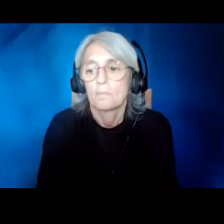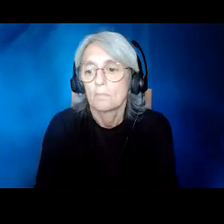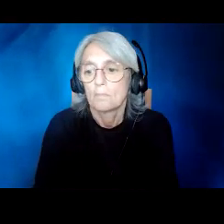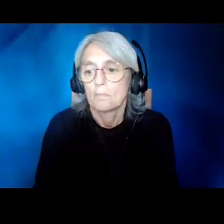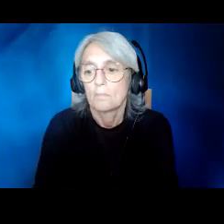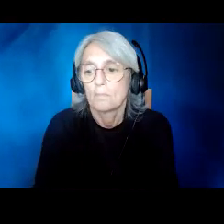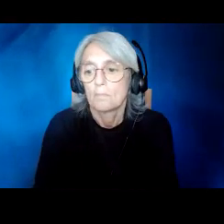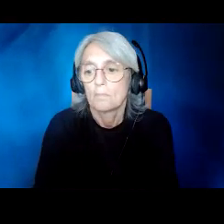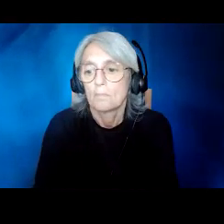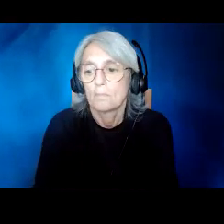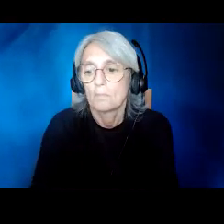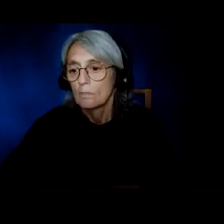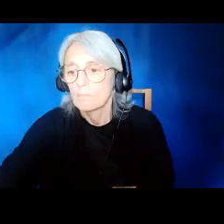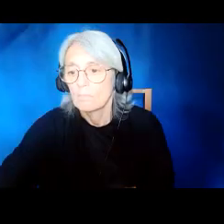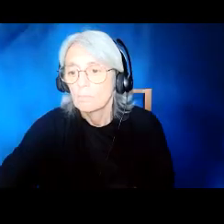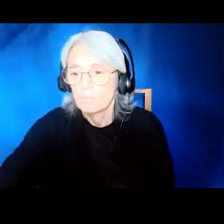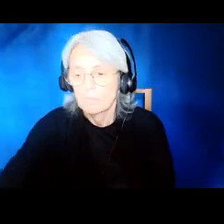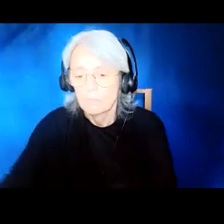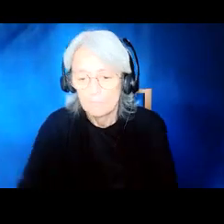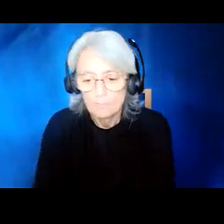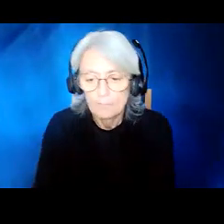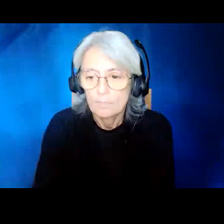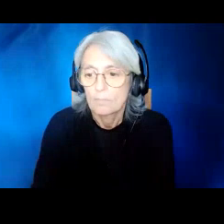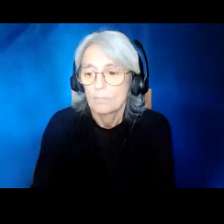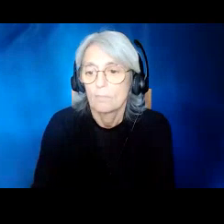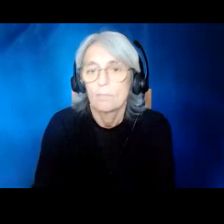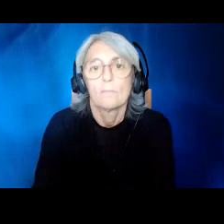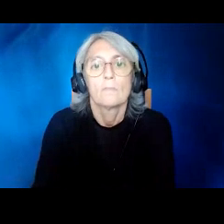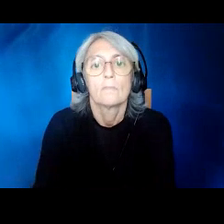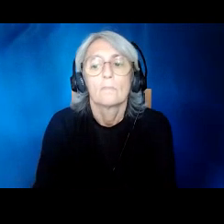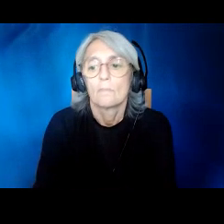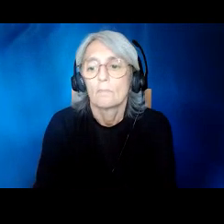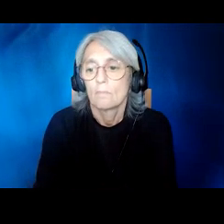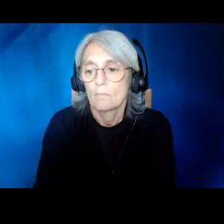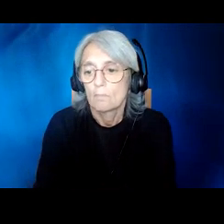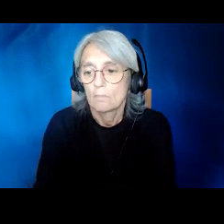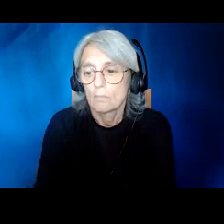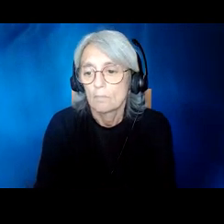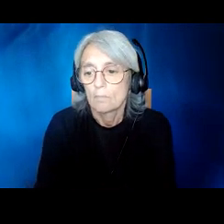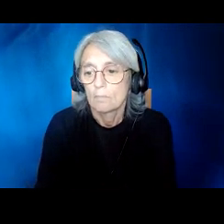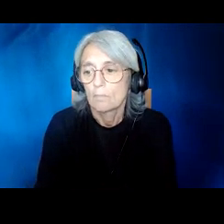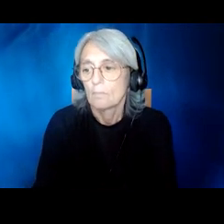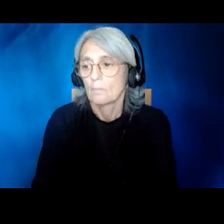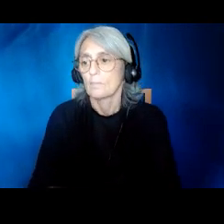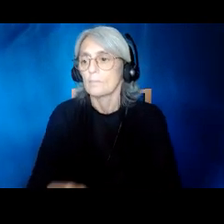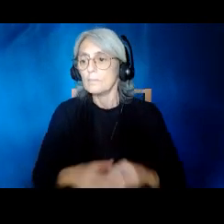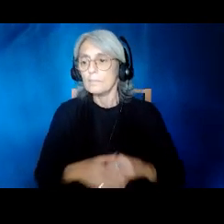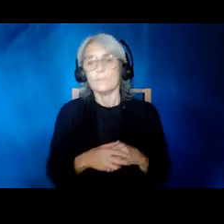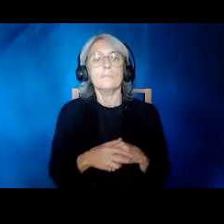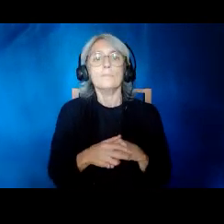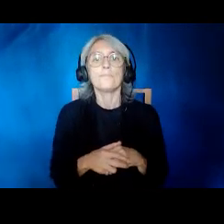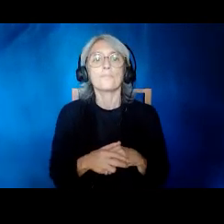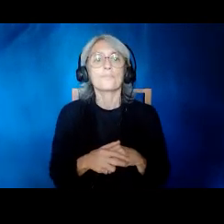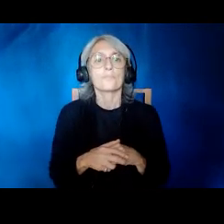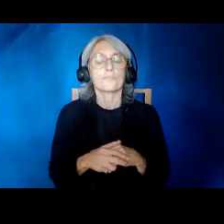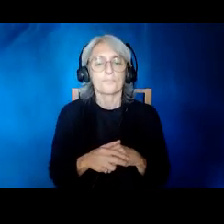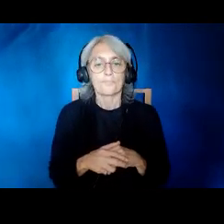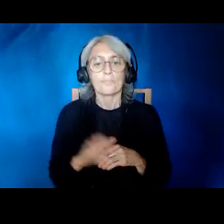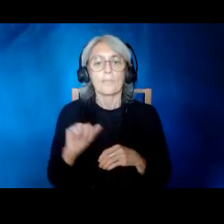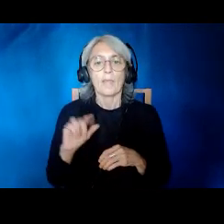of joining a meeting and MOU signing between California and Brazil. Alongside Governor Newsom and leadership from Cal EPA